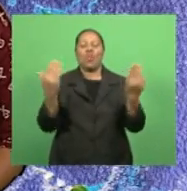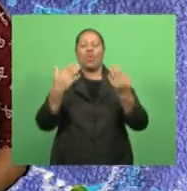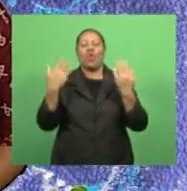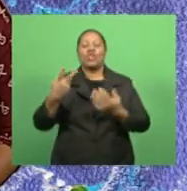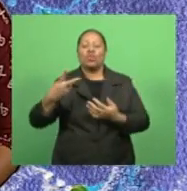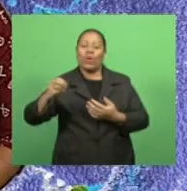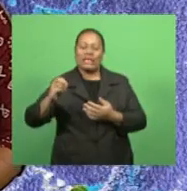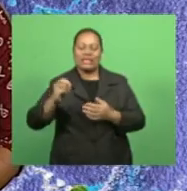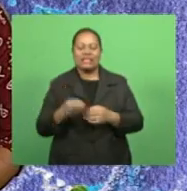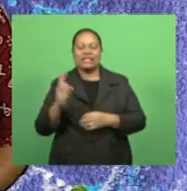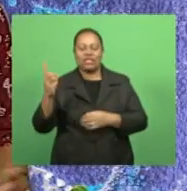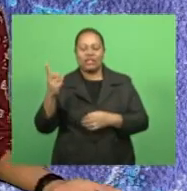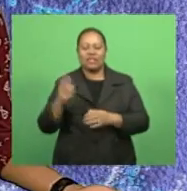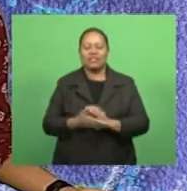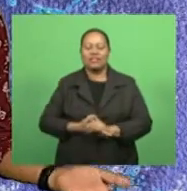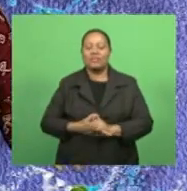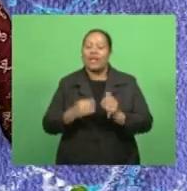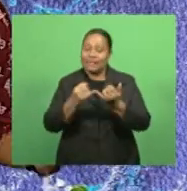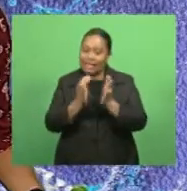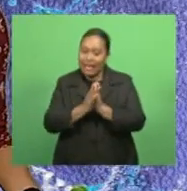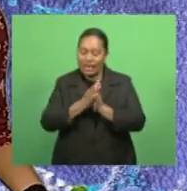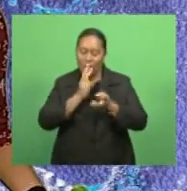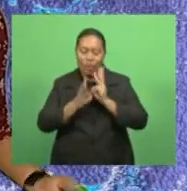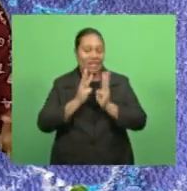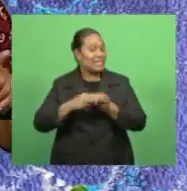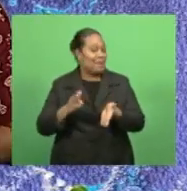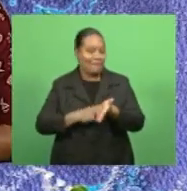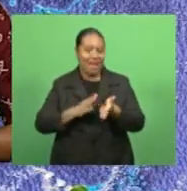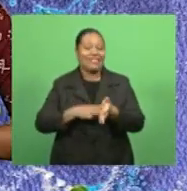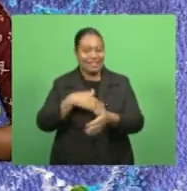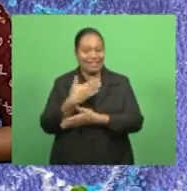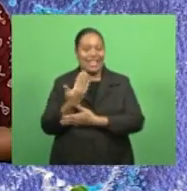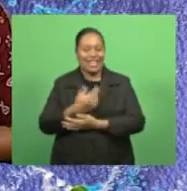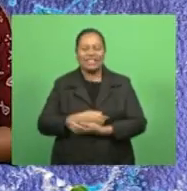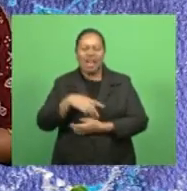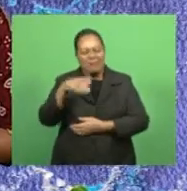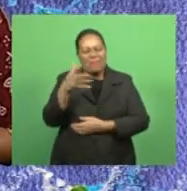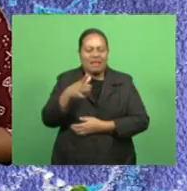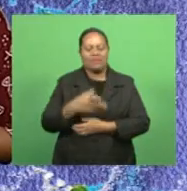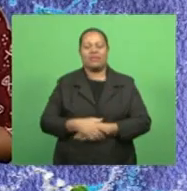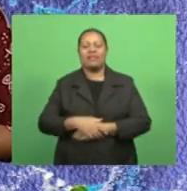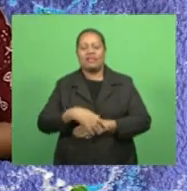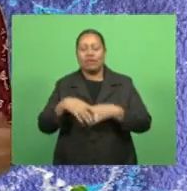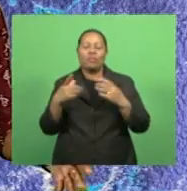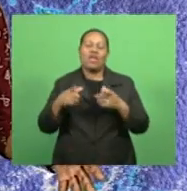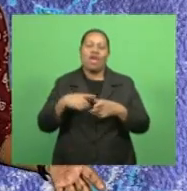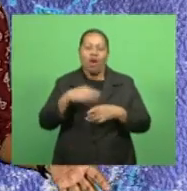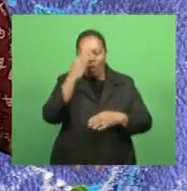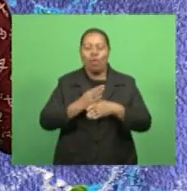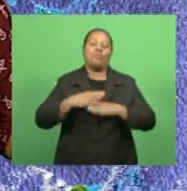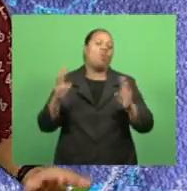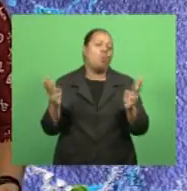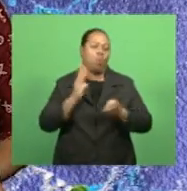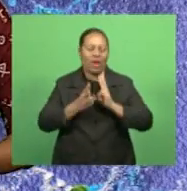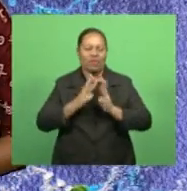20s. And looking further on to Sunday, it's Mother's Day, and I bet the weather will also be rejoicing and celebrating